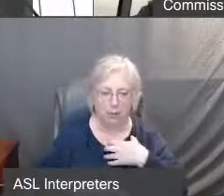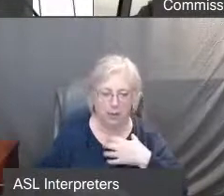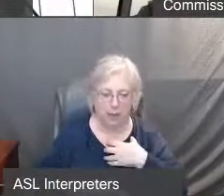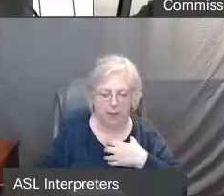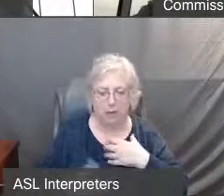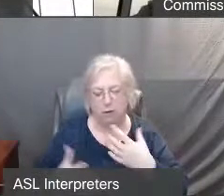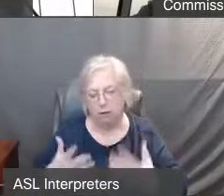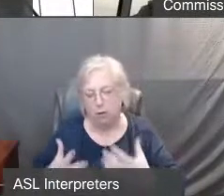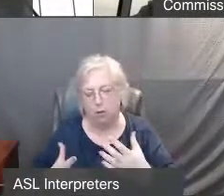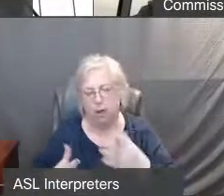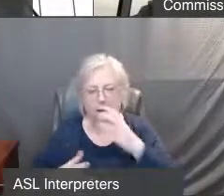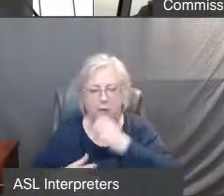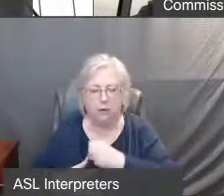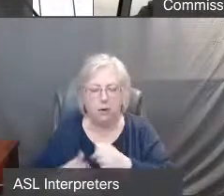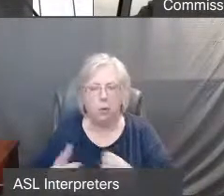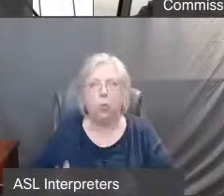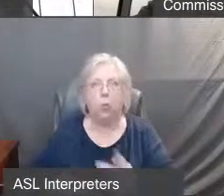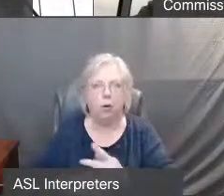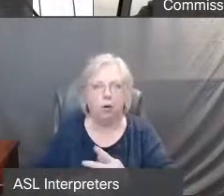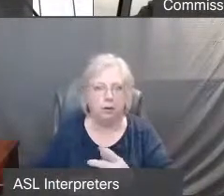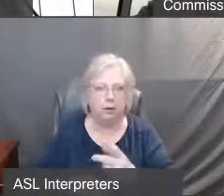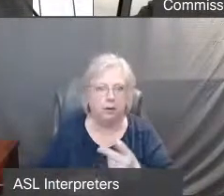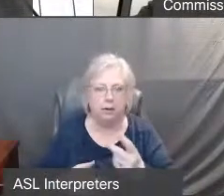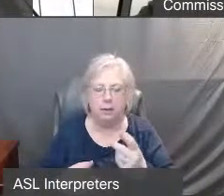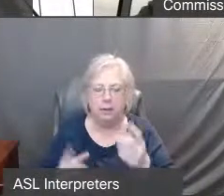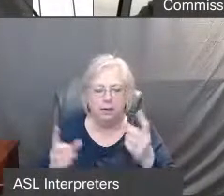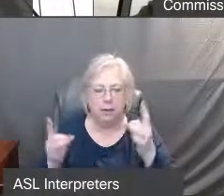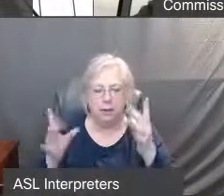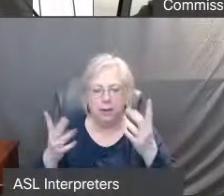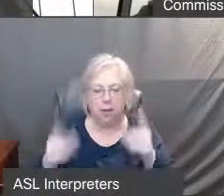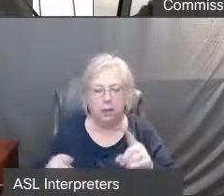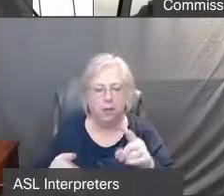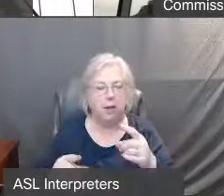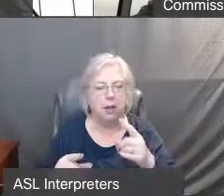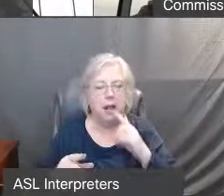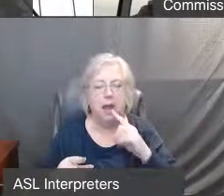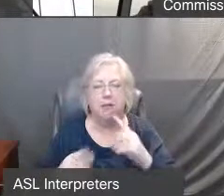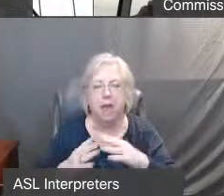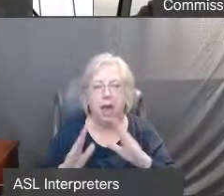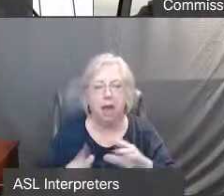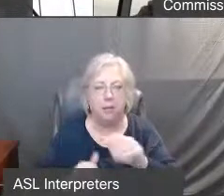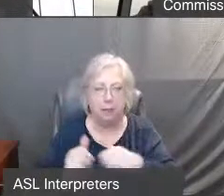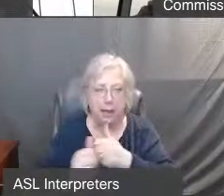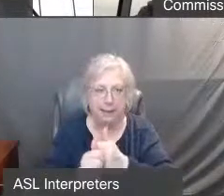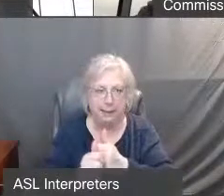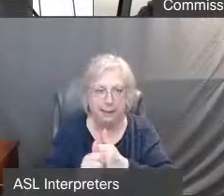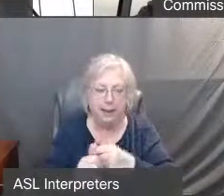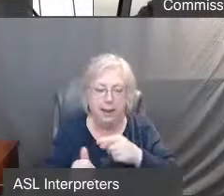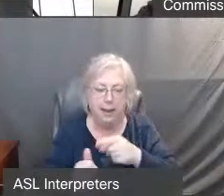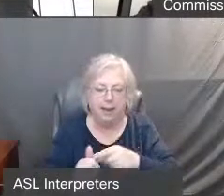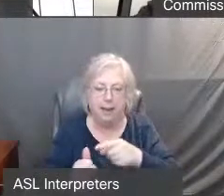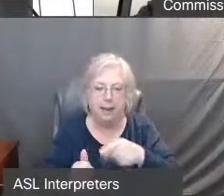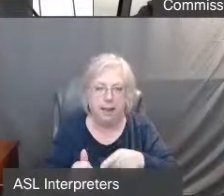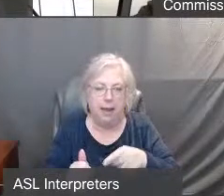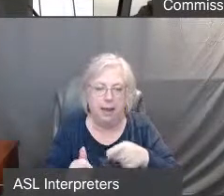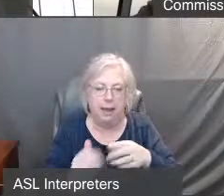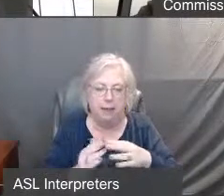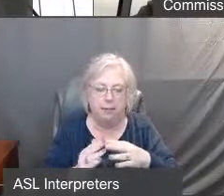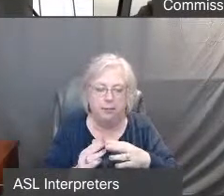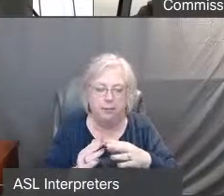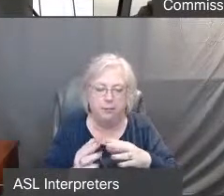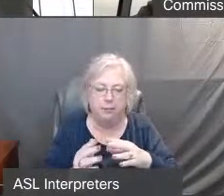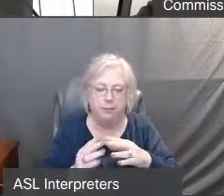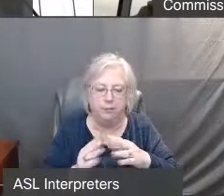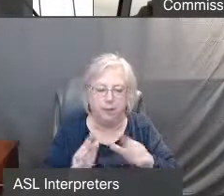case scenario, there's a resident immediately behind the kennels and they have trouble with the barking dog. So what is the